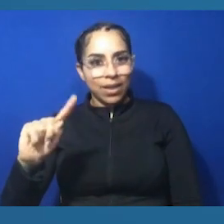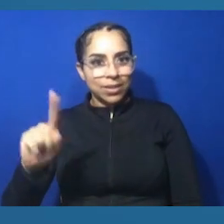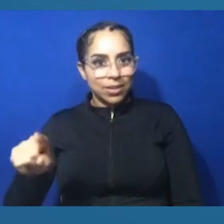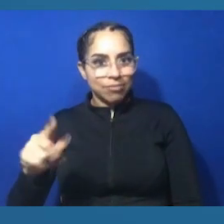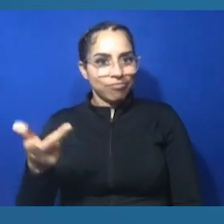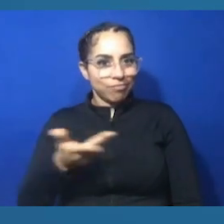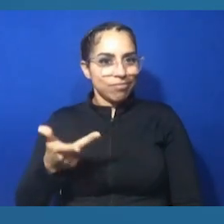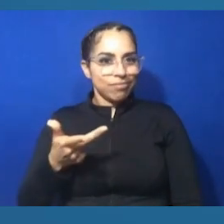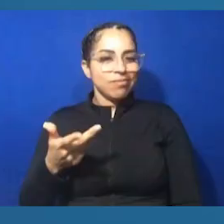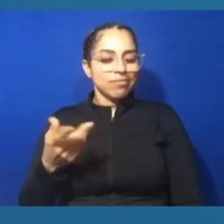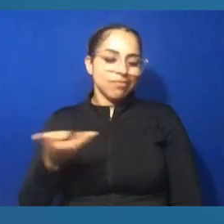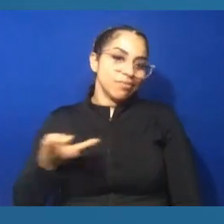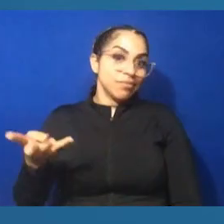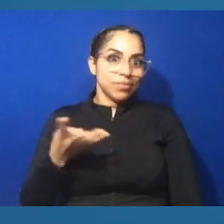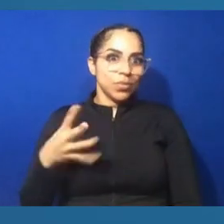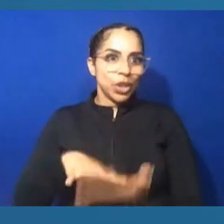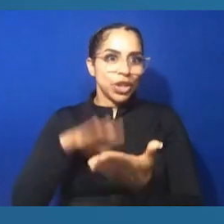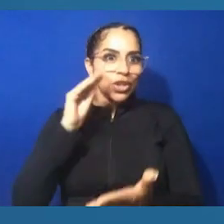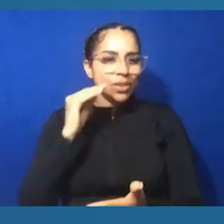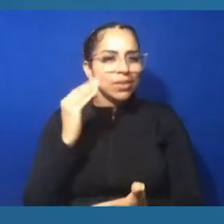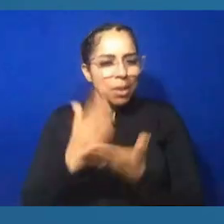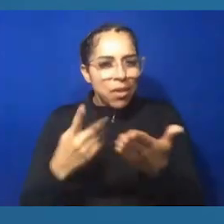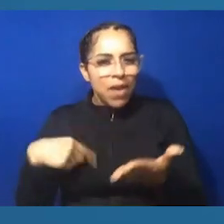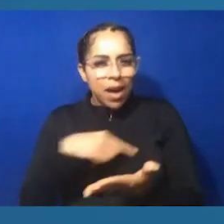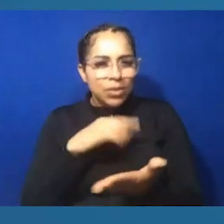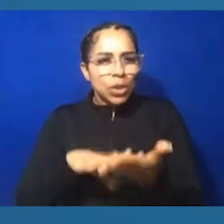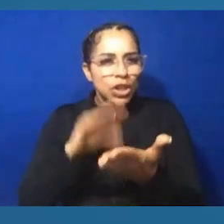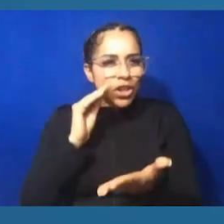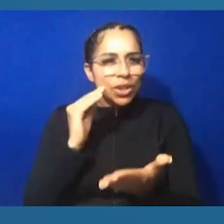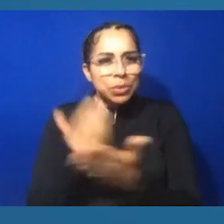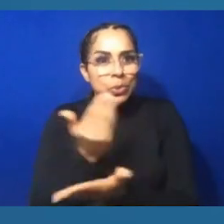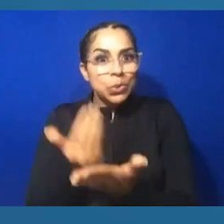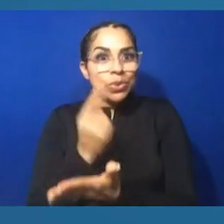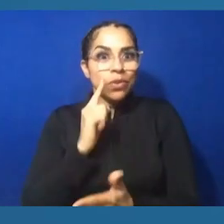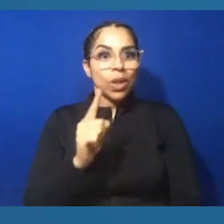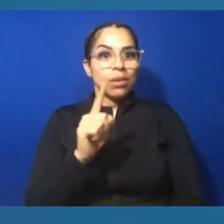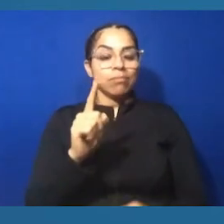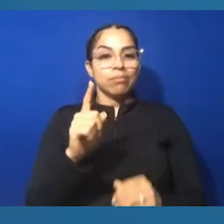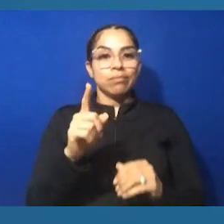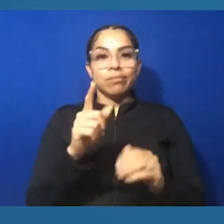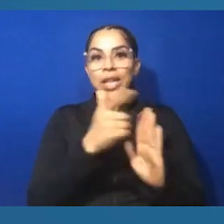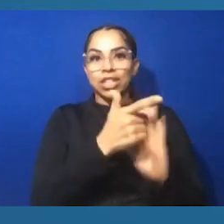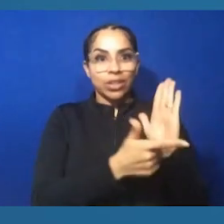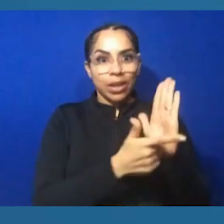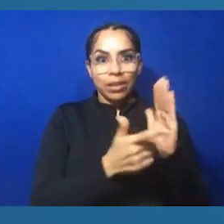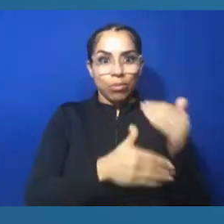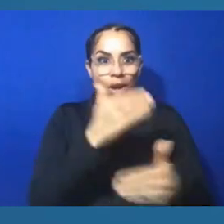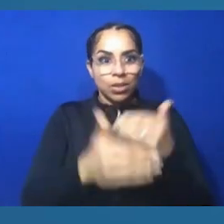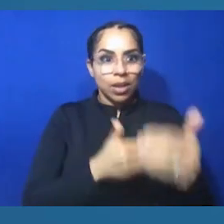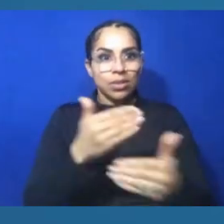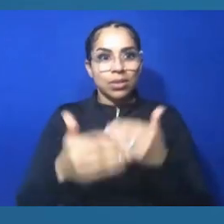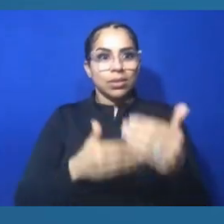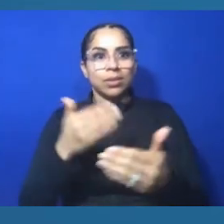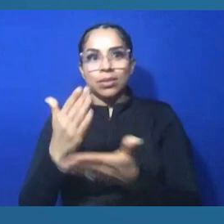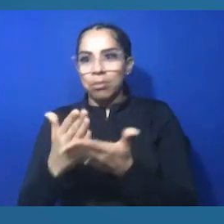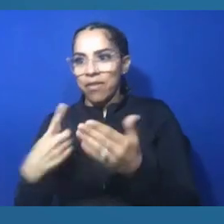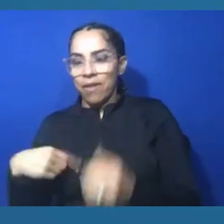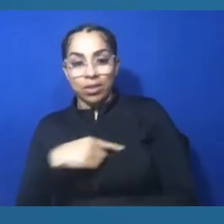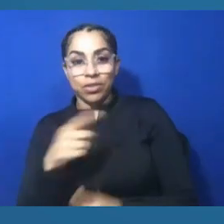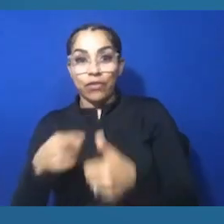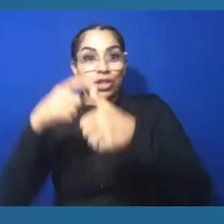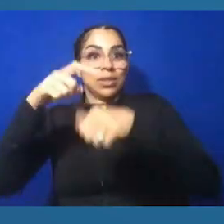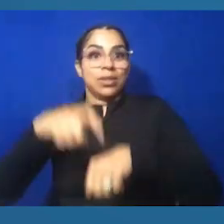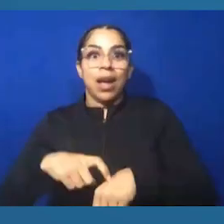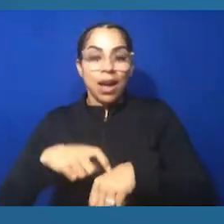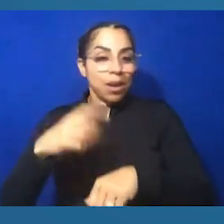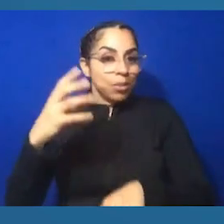introduced to the legislative process. Some of them were dealing with the legislative process for the first time. What an experience, right, team? We're glad to go back.